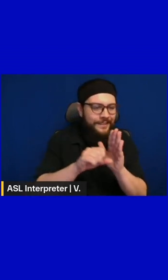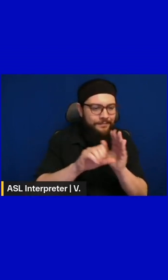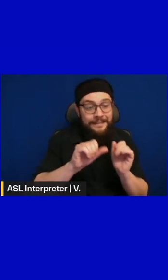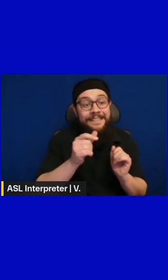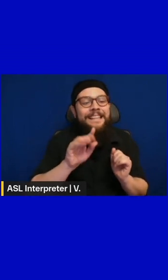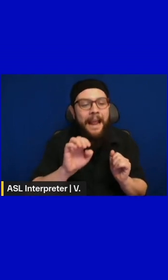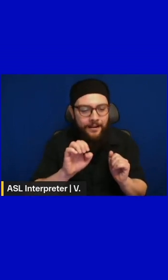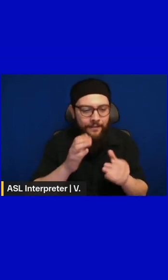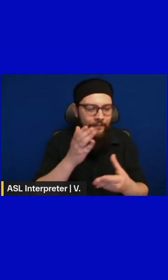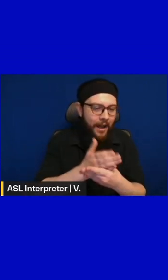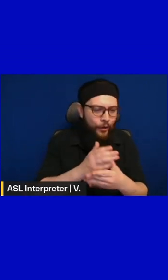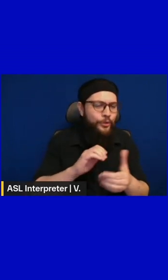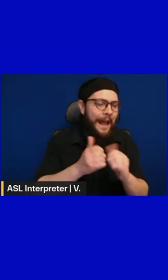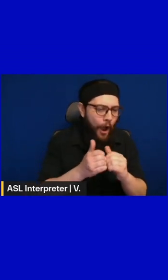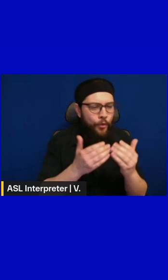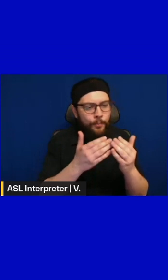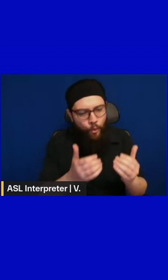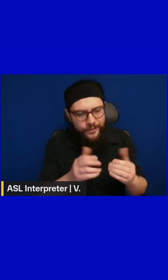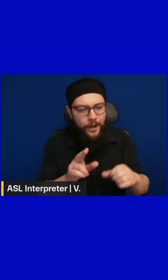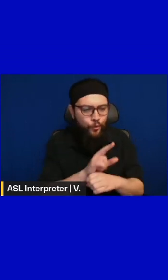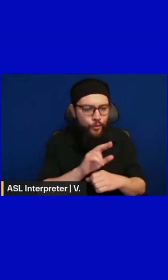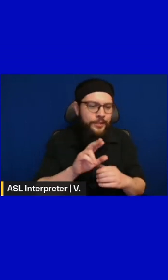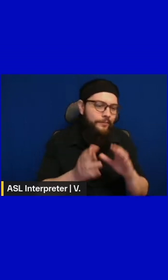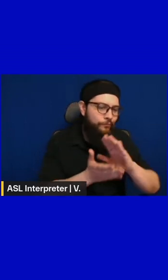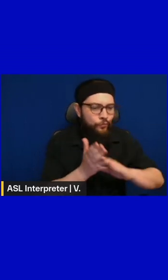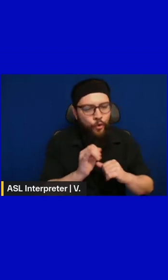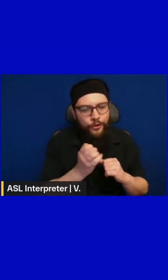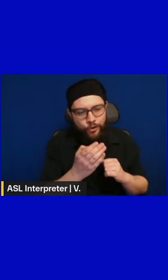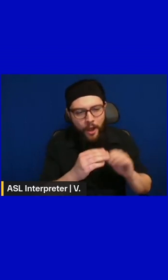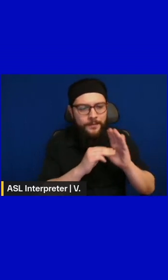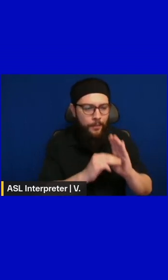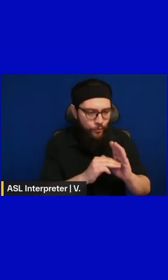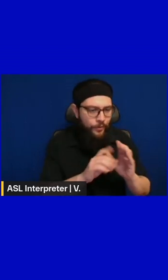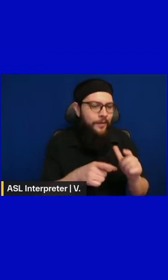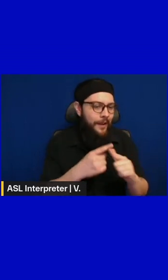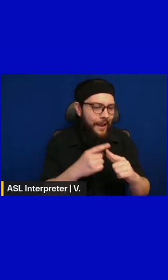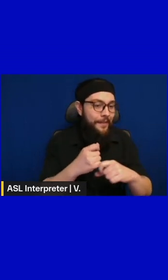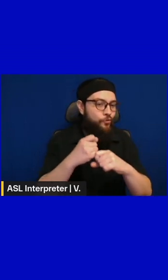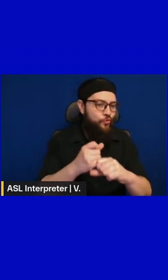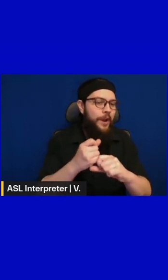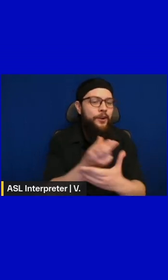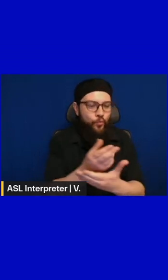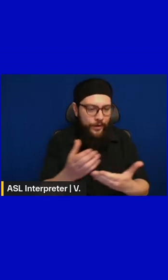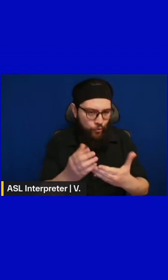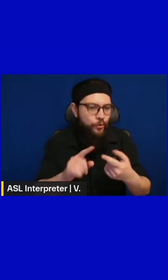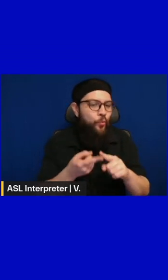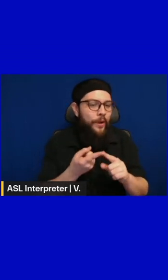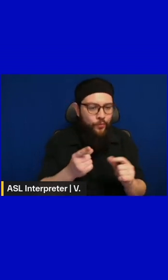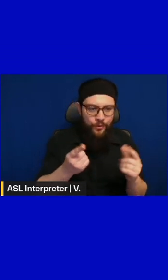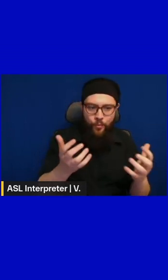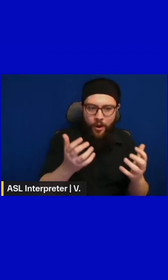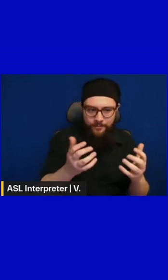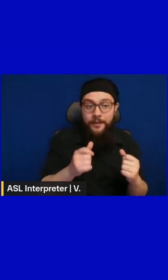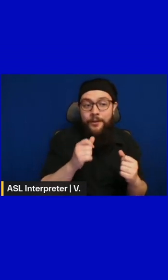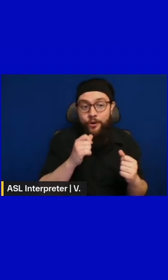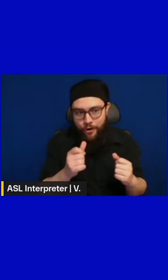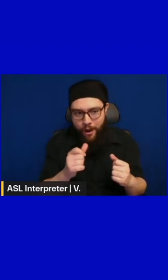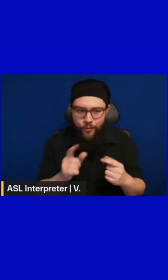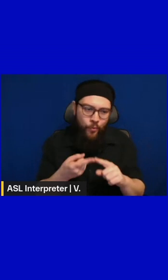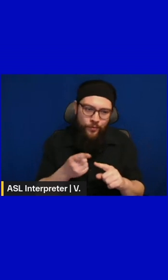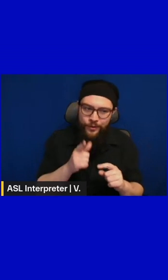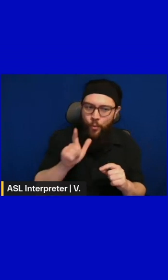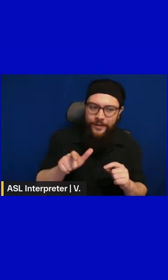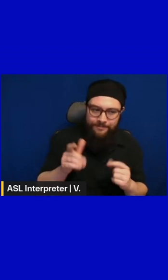state files are broke down with our run jobs and modules so that we're creating resources when we want to and not creating sources when we don't want